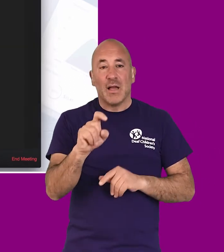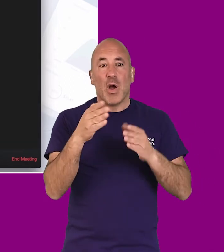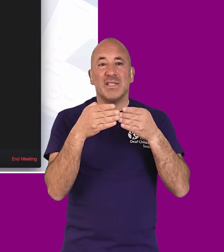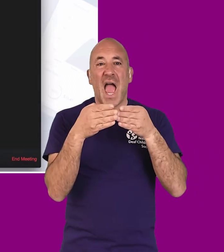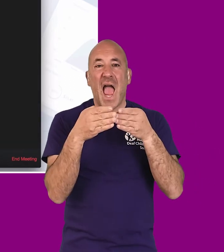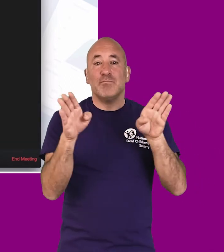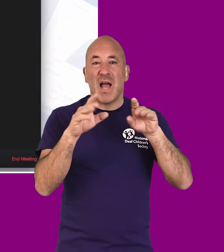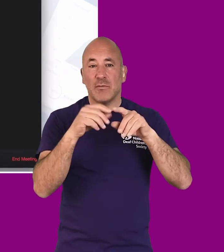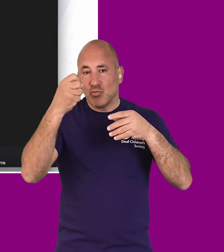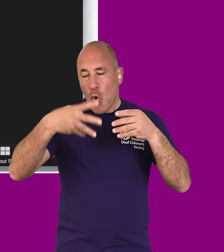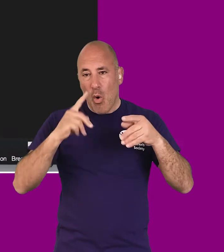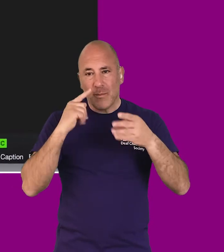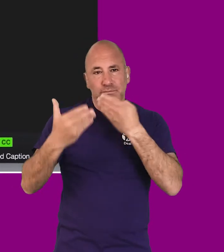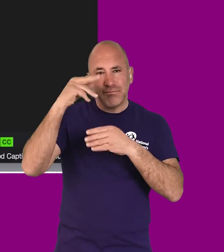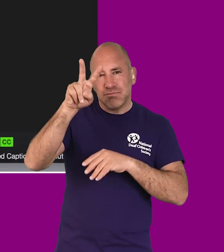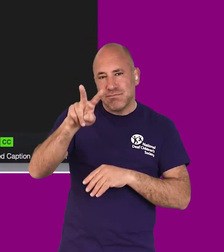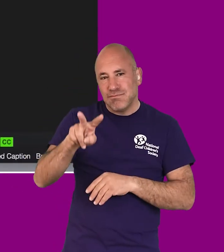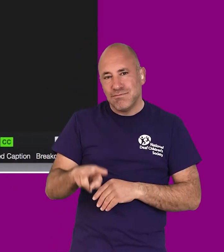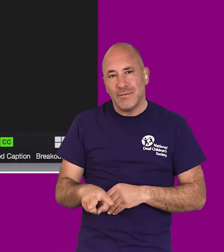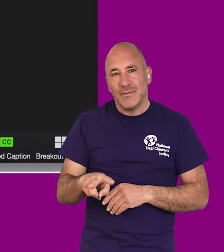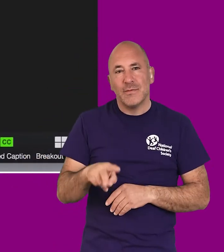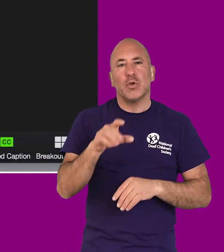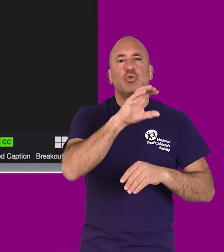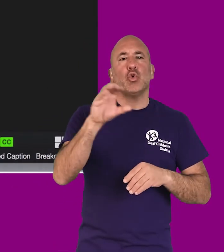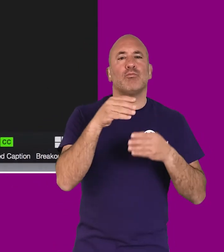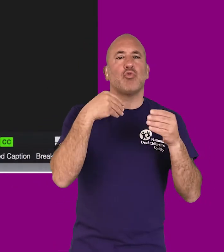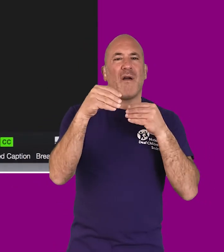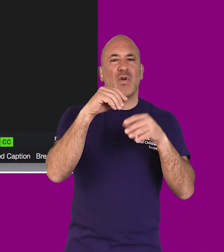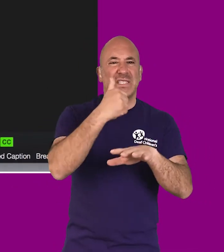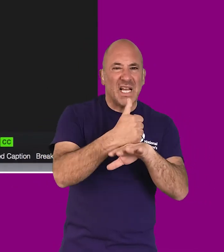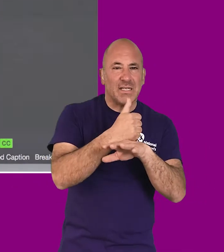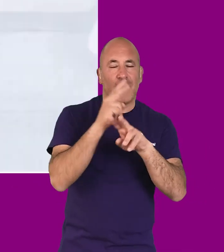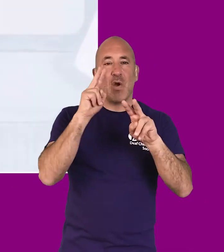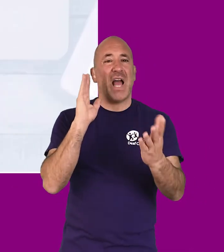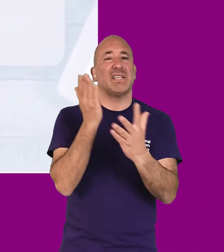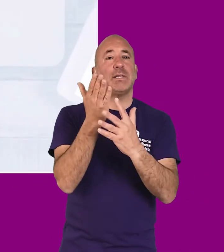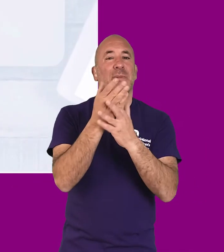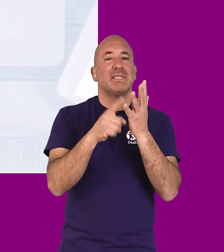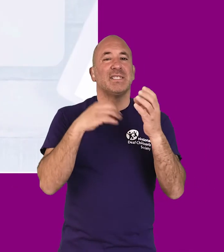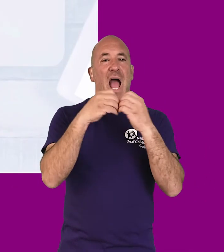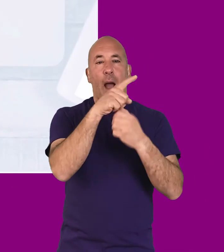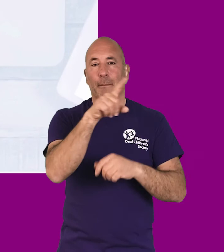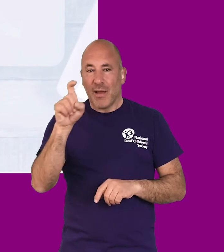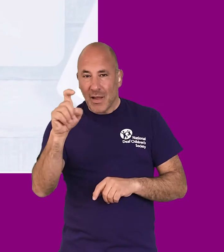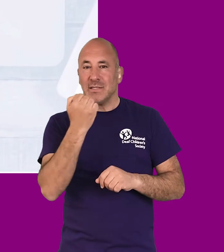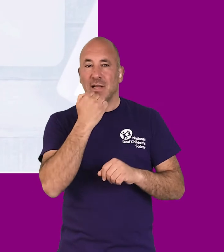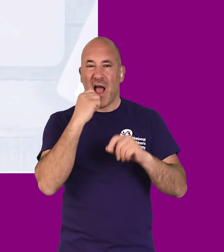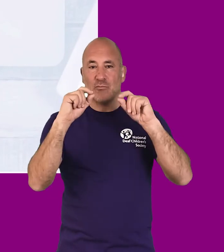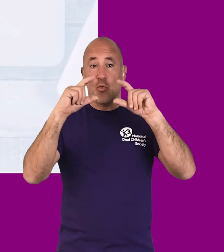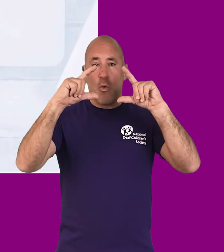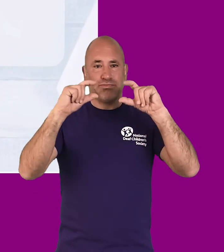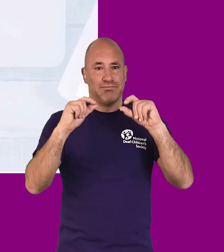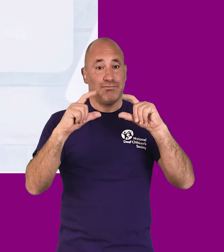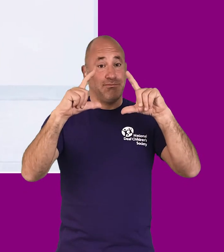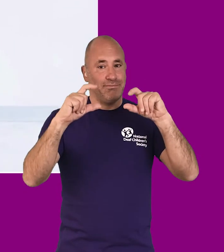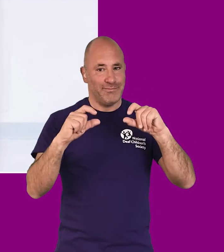and scroll through or save the text history. Locate the Zoom software settings and view the Accessibility tab to adjust the size